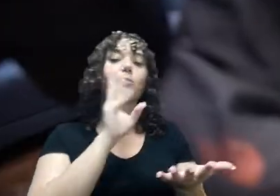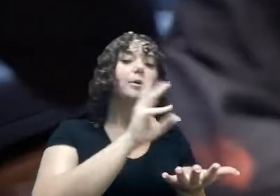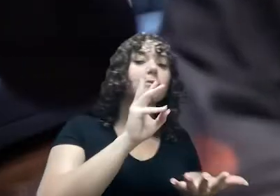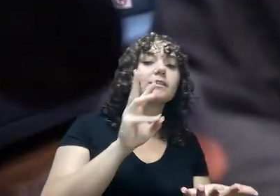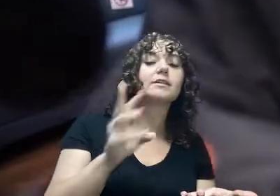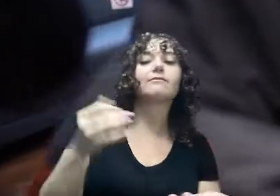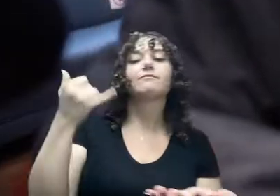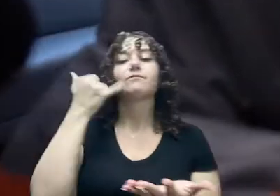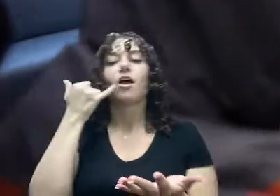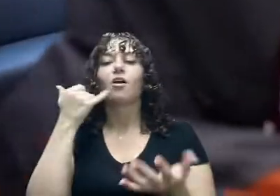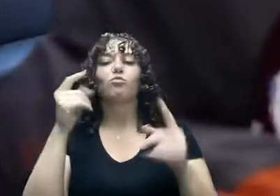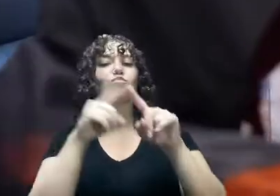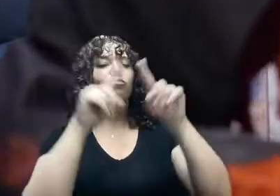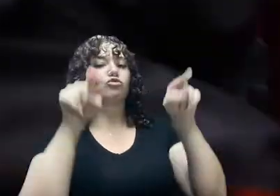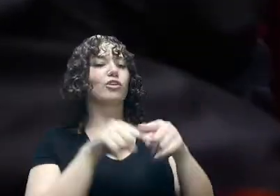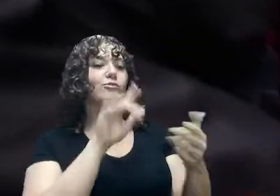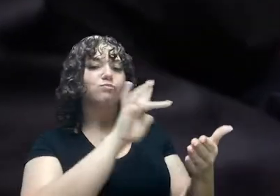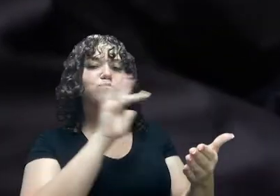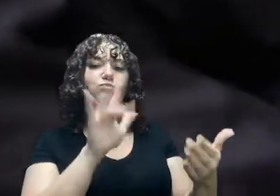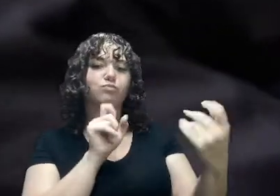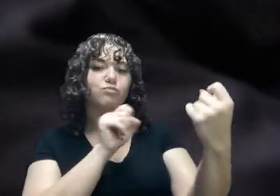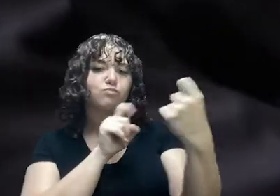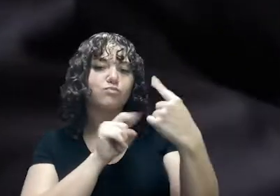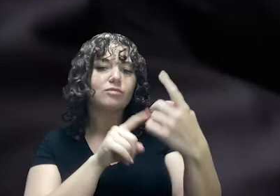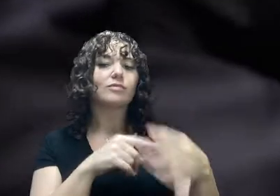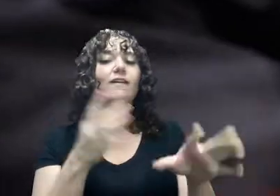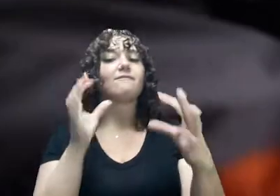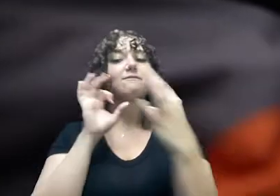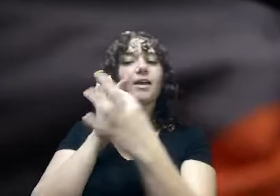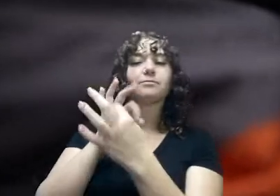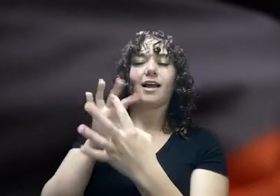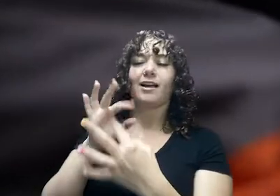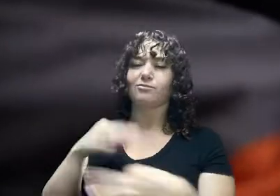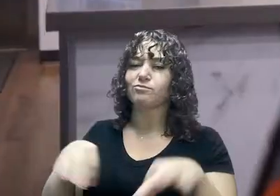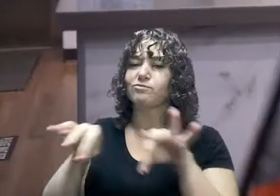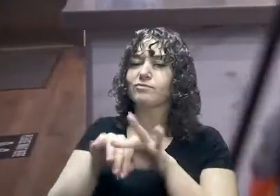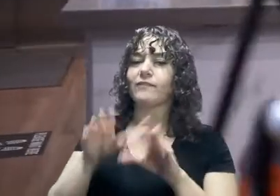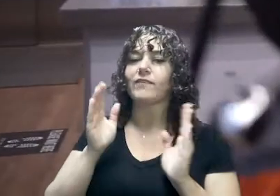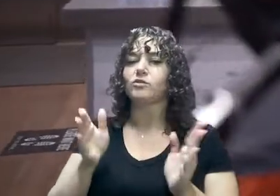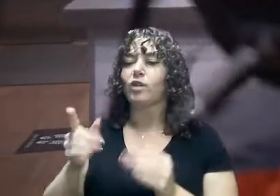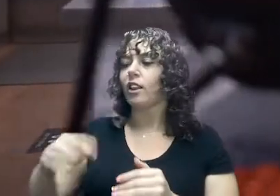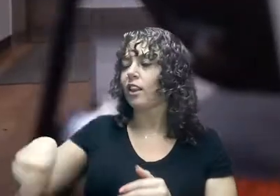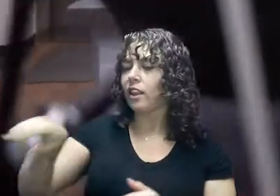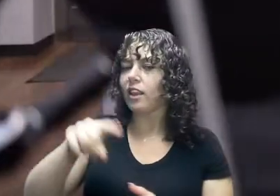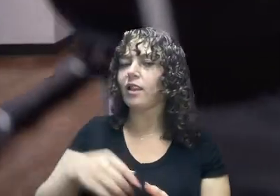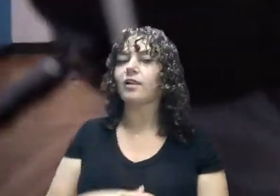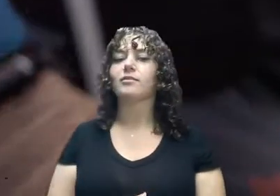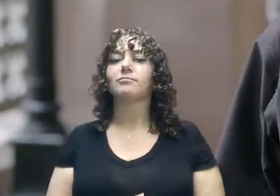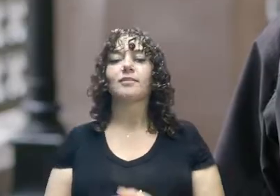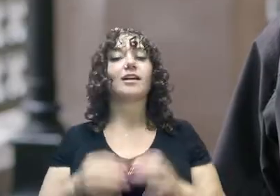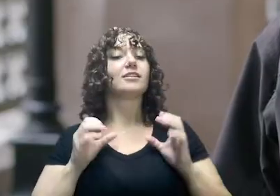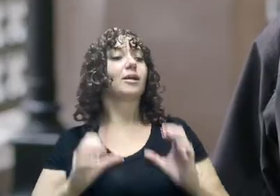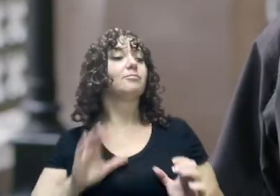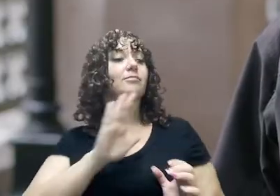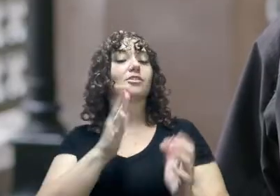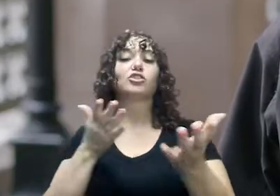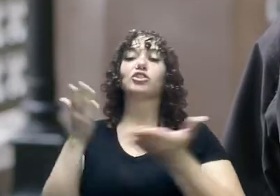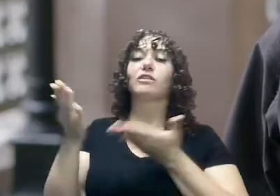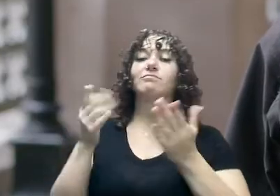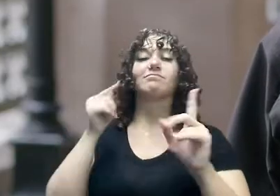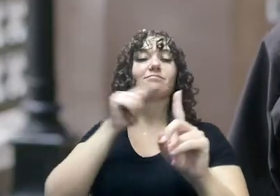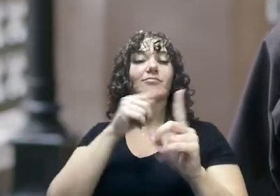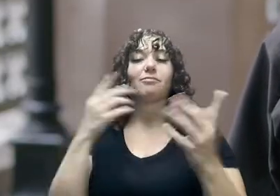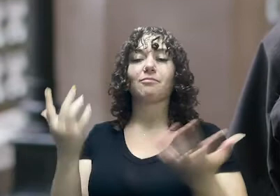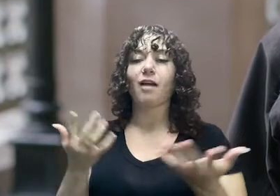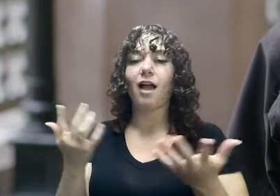phones, chat functionalities, and when requiring feedback in evaluation forms from individuals. When I think about customer service, one